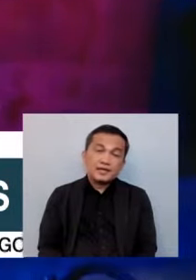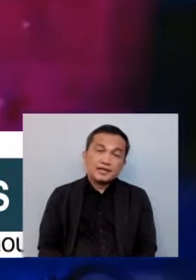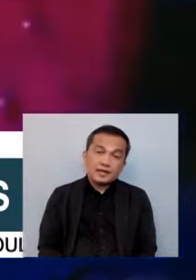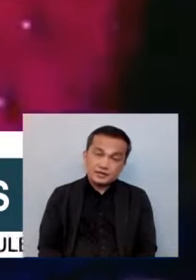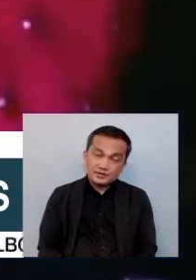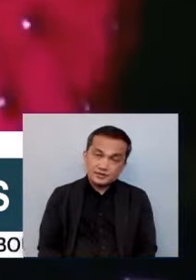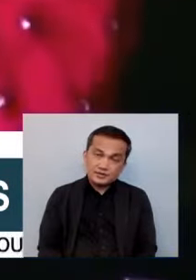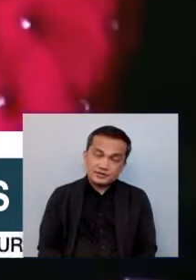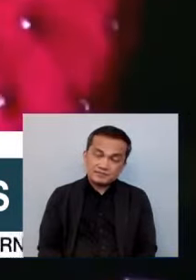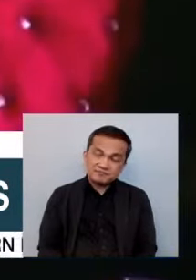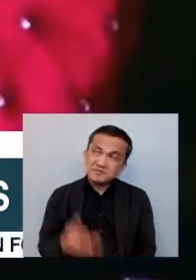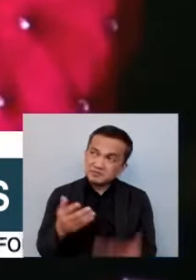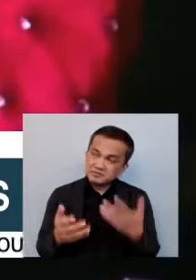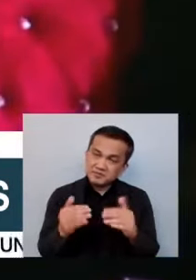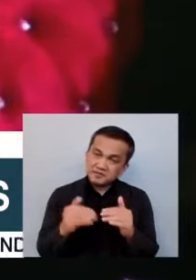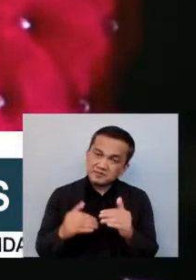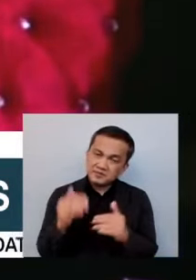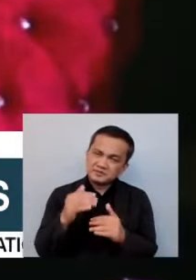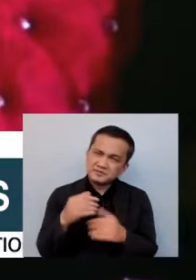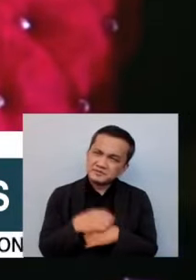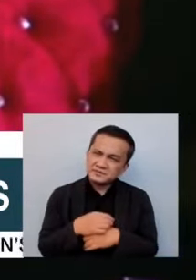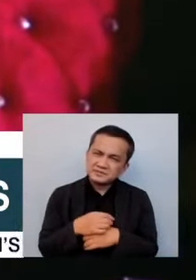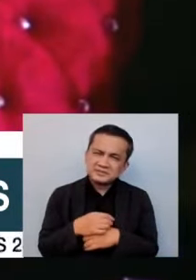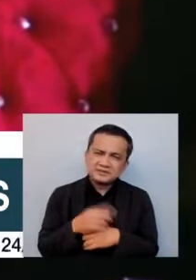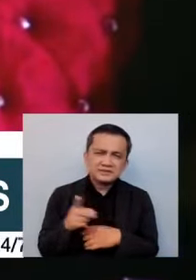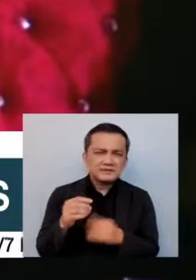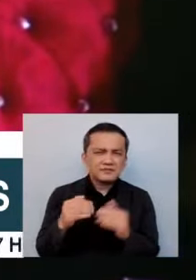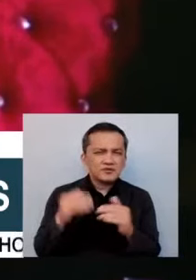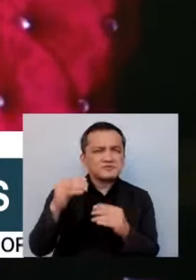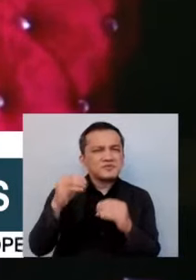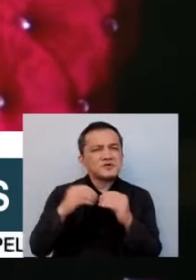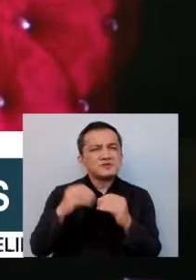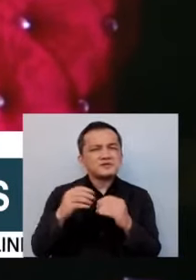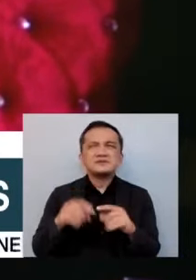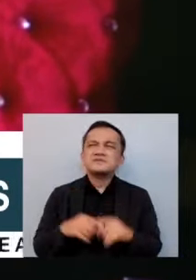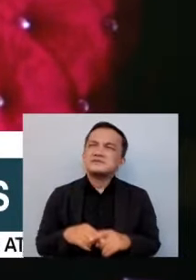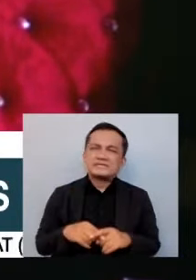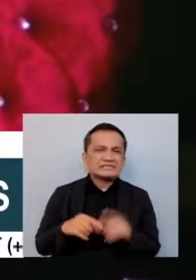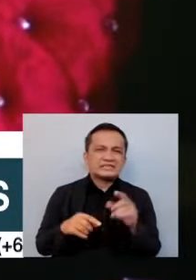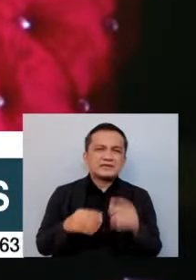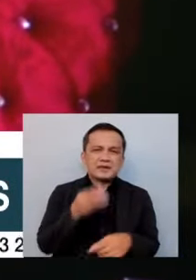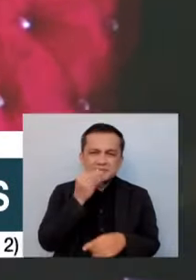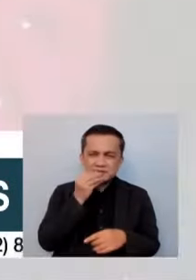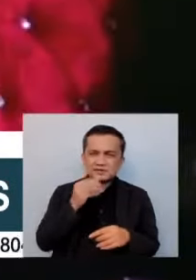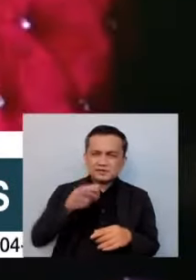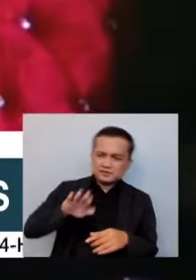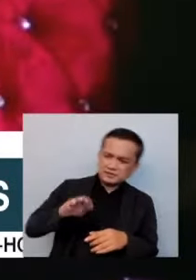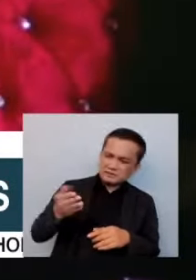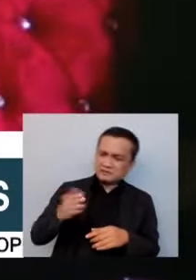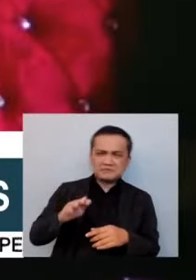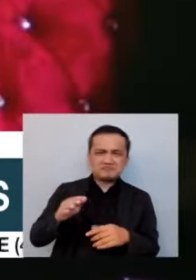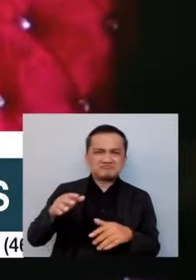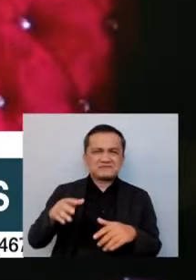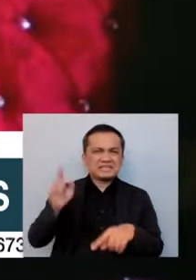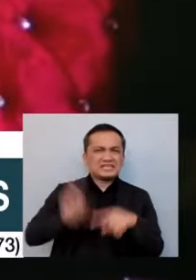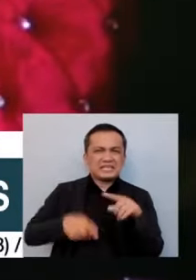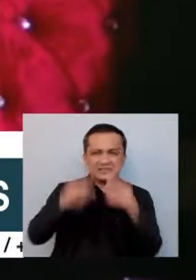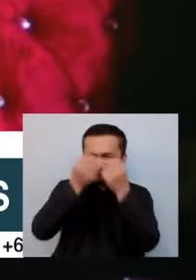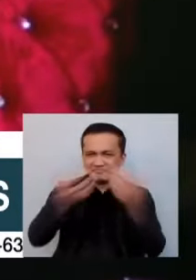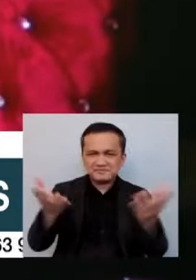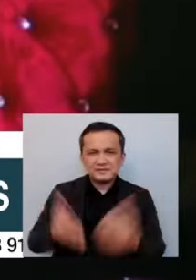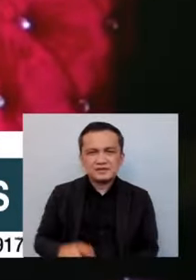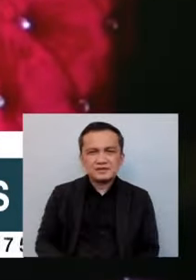it's probably more than a coin toss. But I will not say which side of the coin is heavier. As to